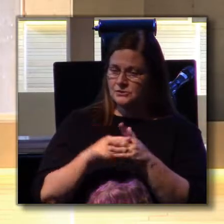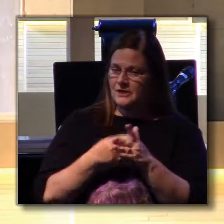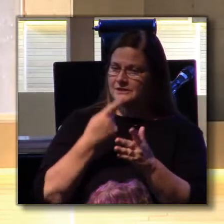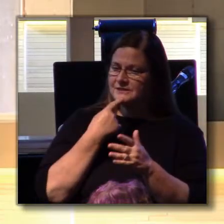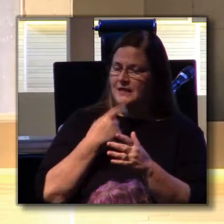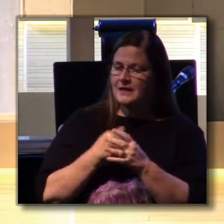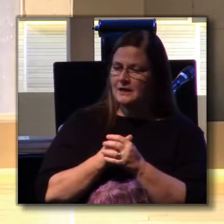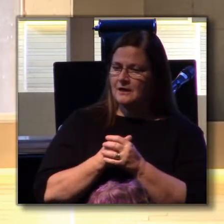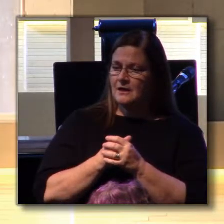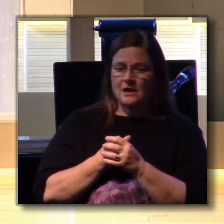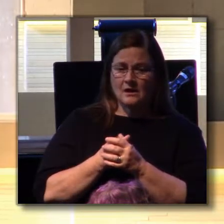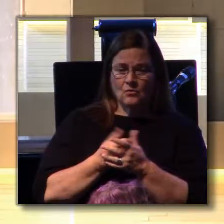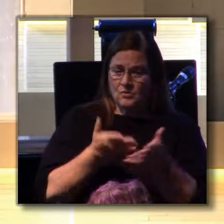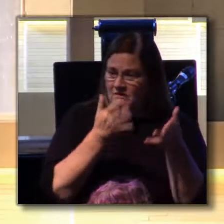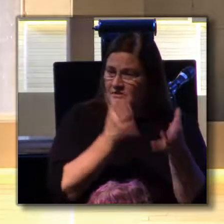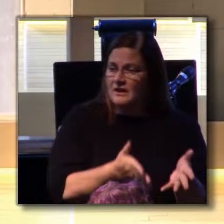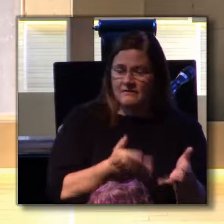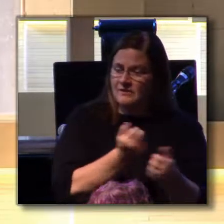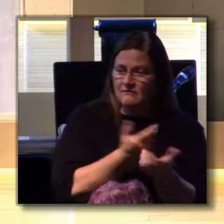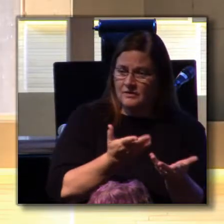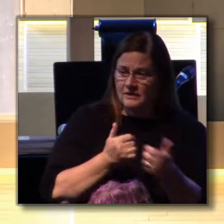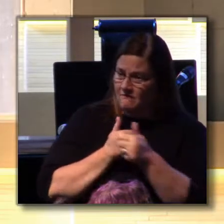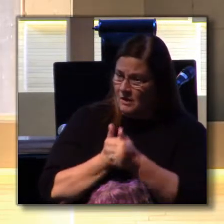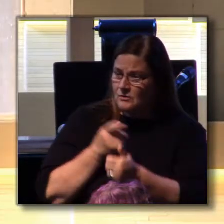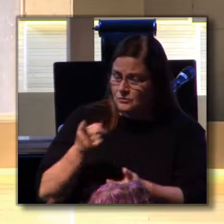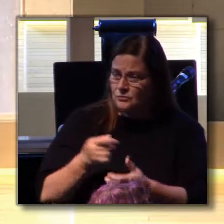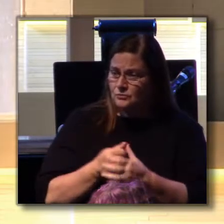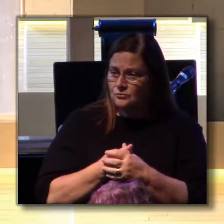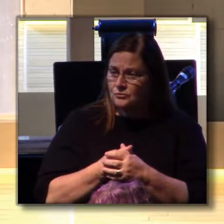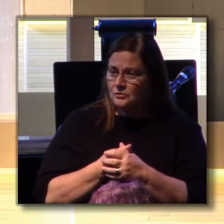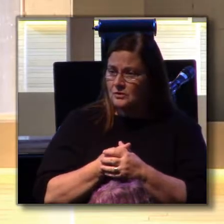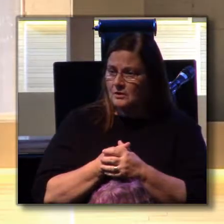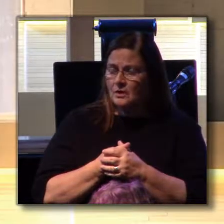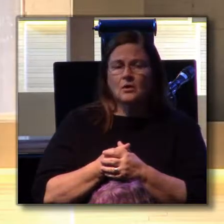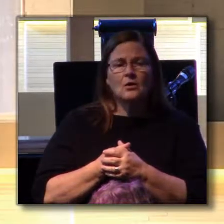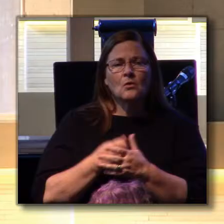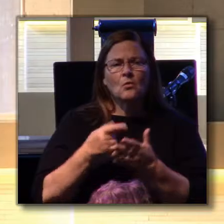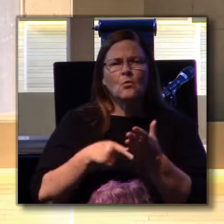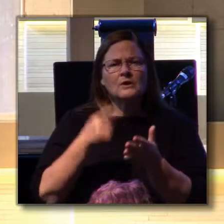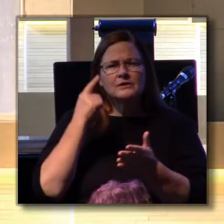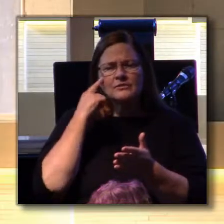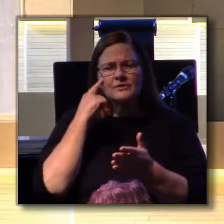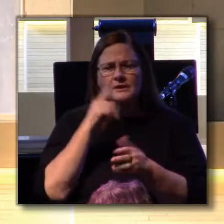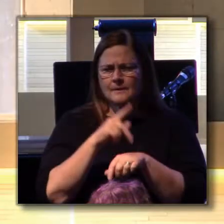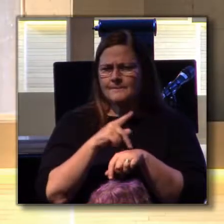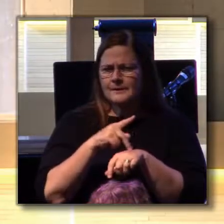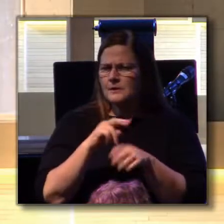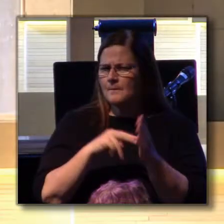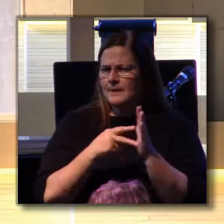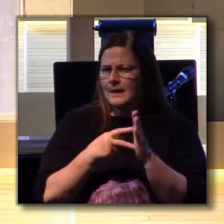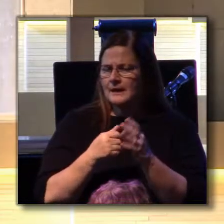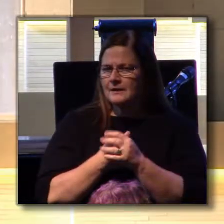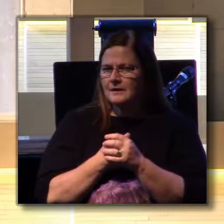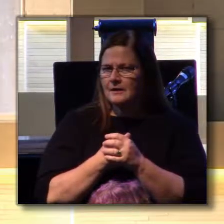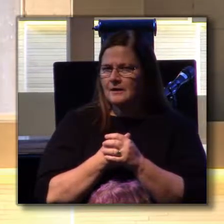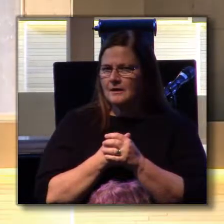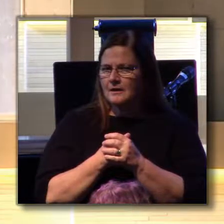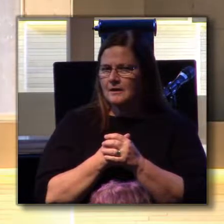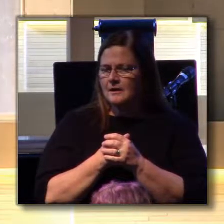left everything and followed you. And what do you think he meant by that? Do you think he was going,